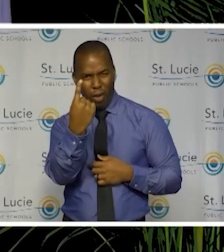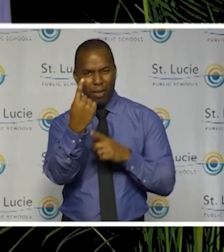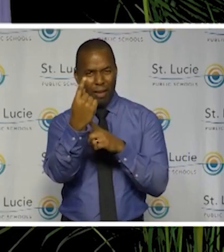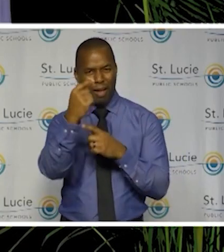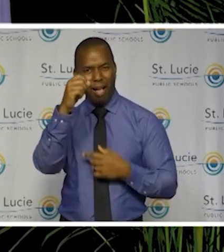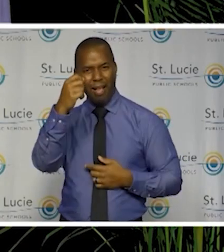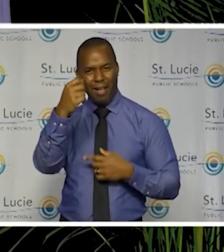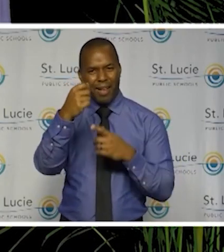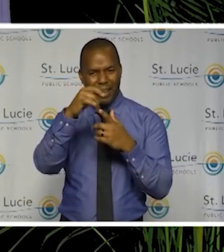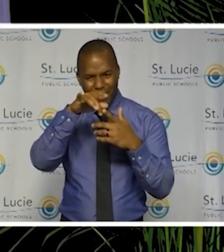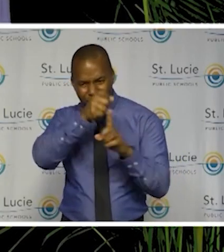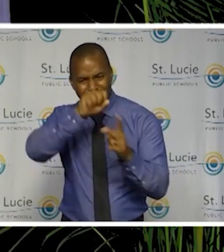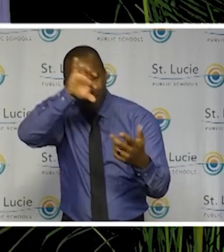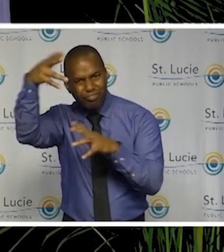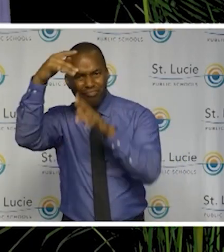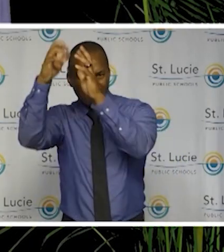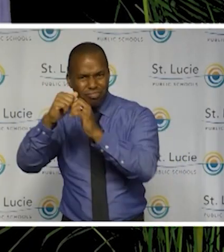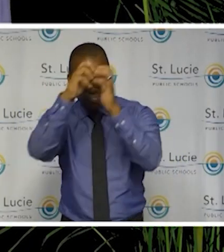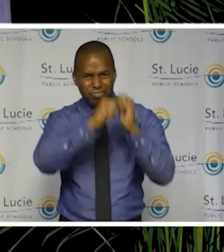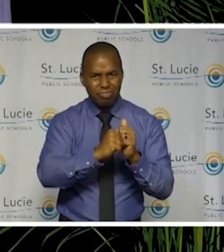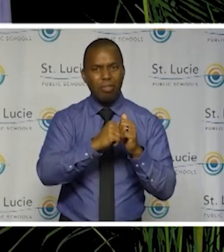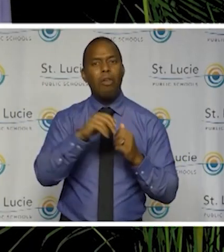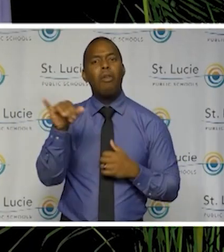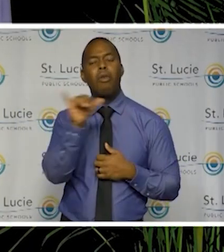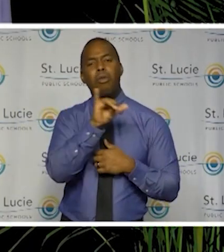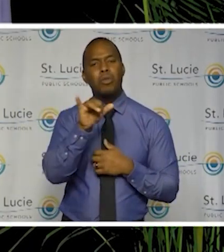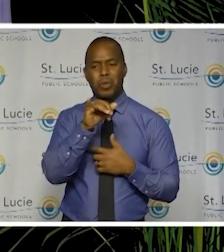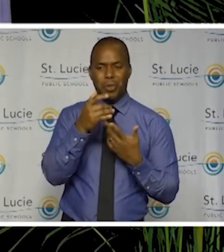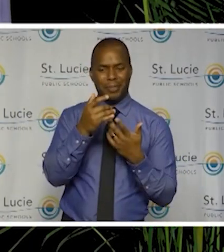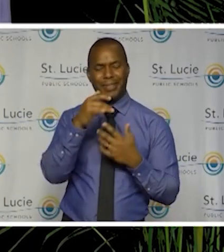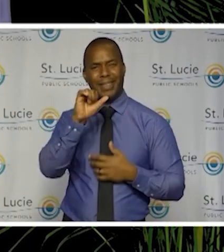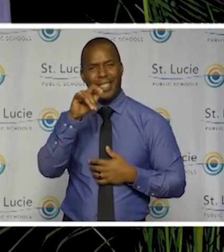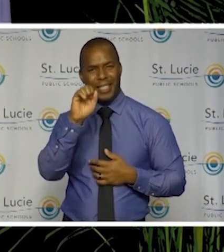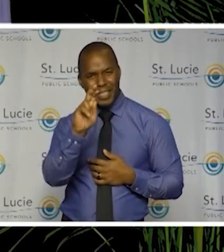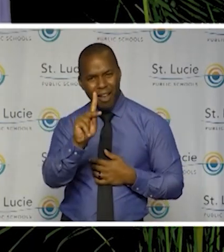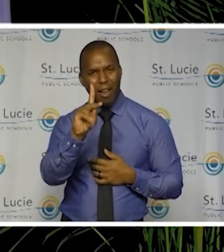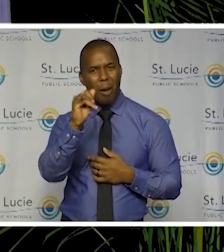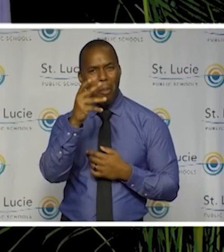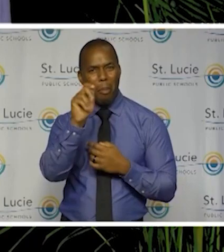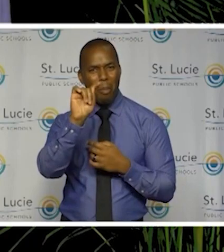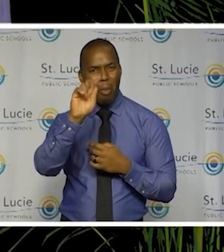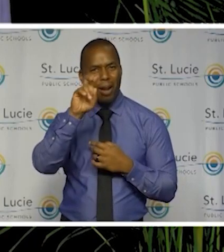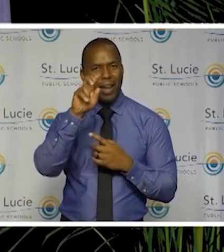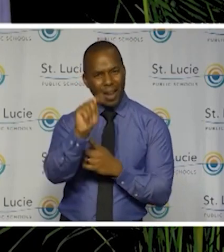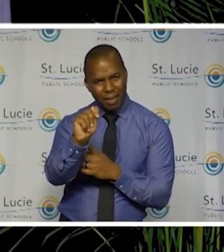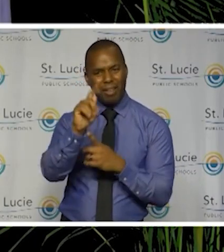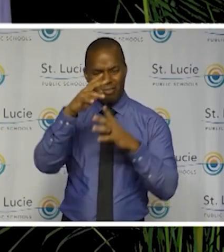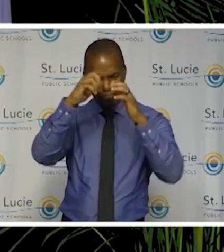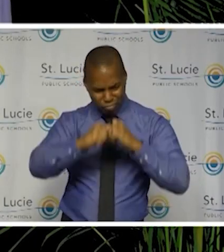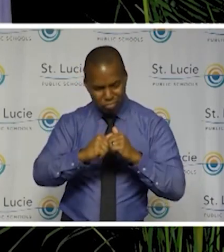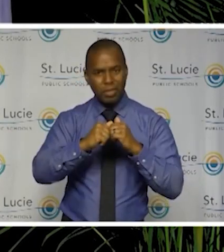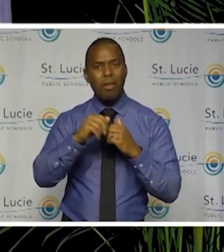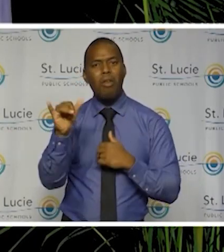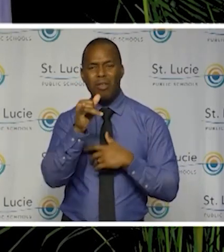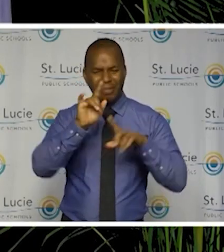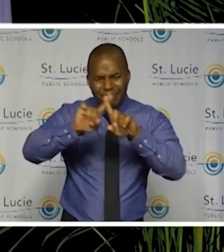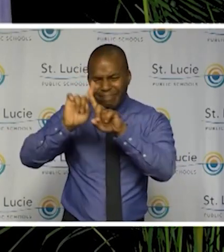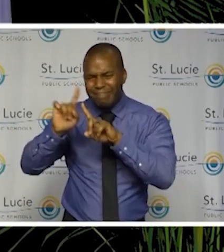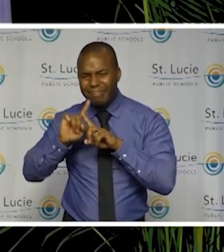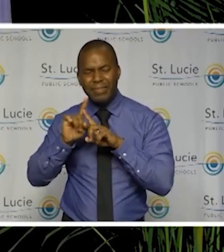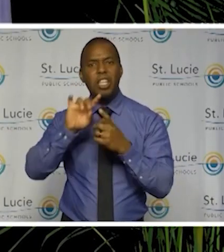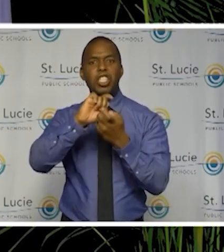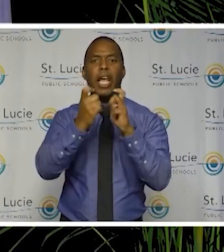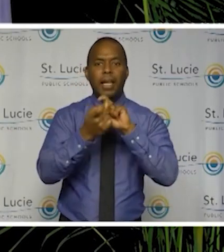stock market crash, polarizing politics, technological changes, global competition, and